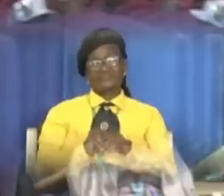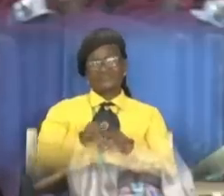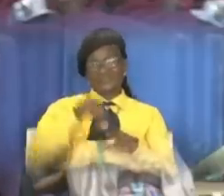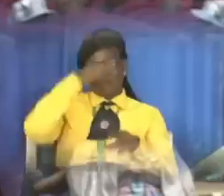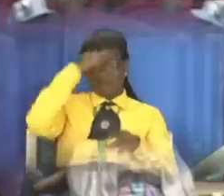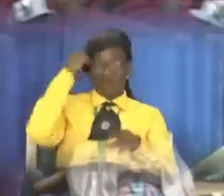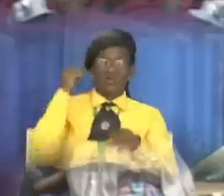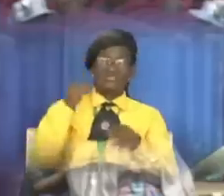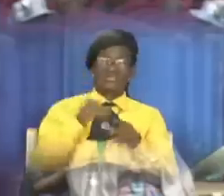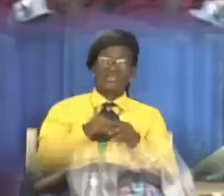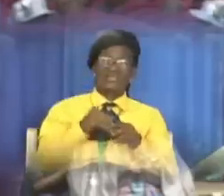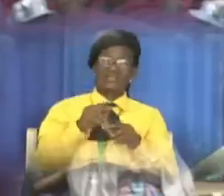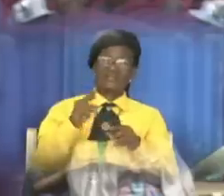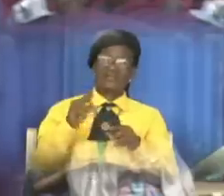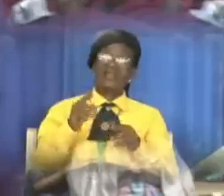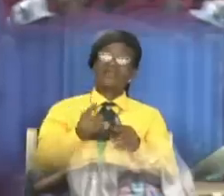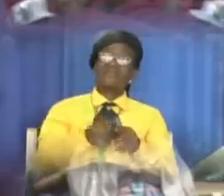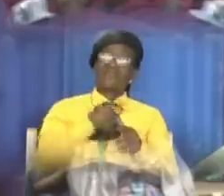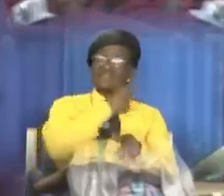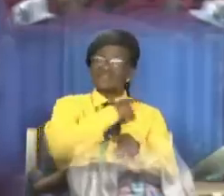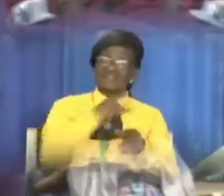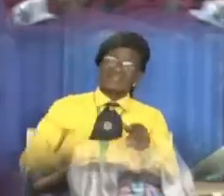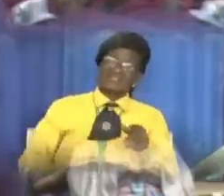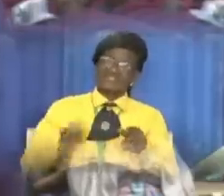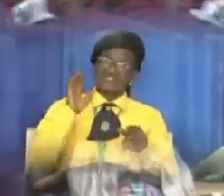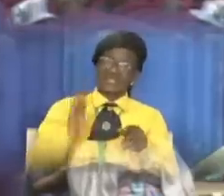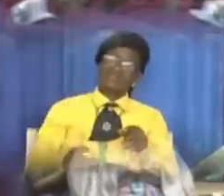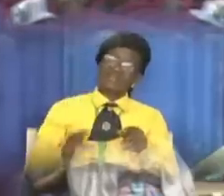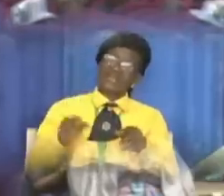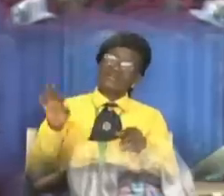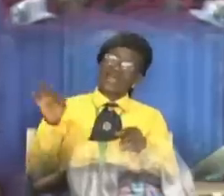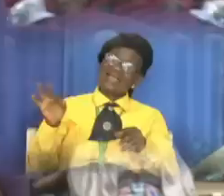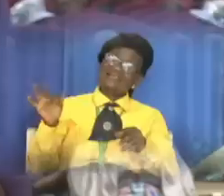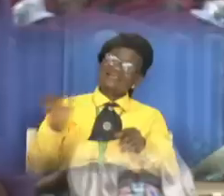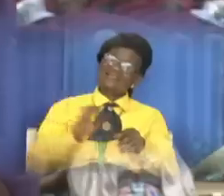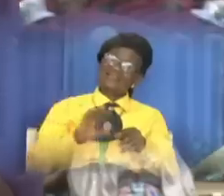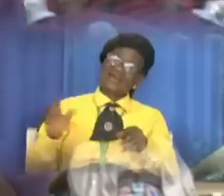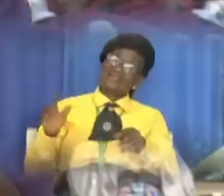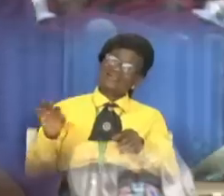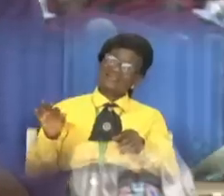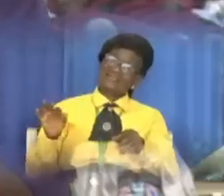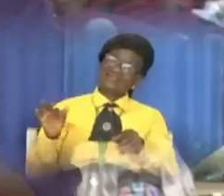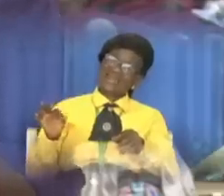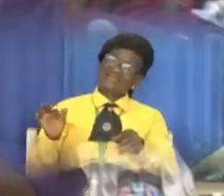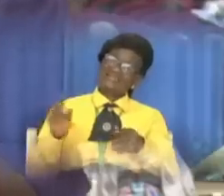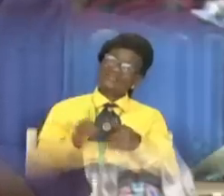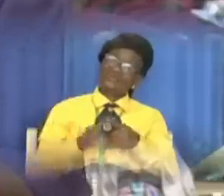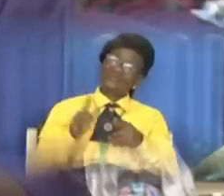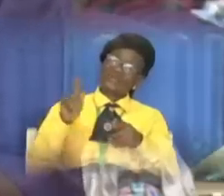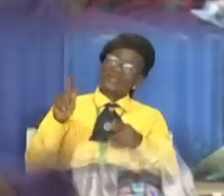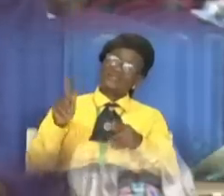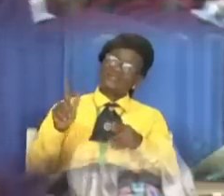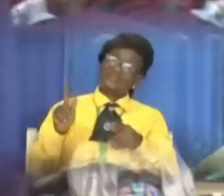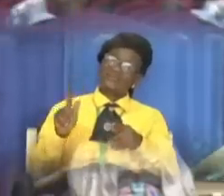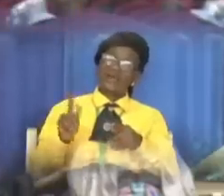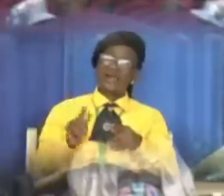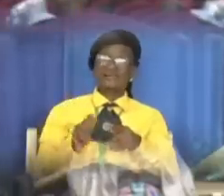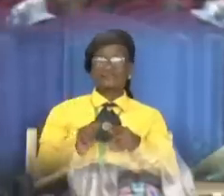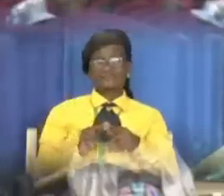Because in 1 Kings chapter 19, from verse 19 to 21, 1 Kings 19 from verse 19 to